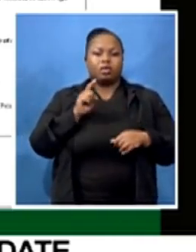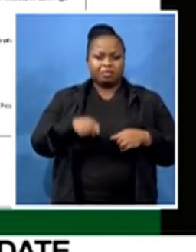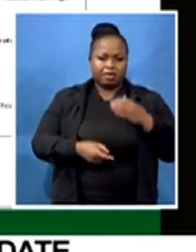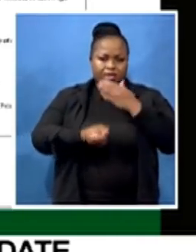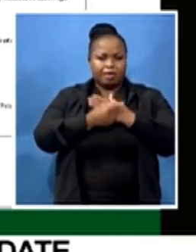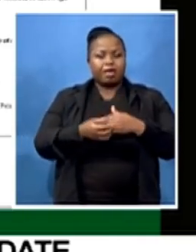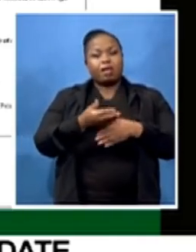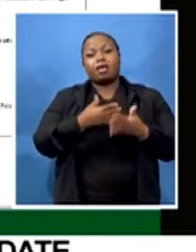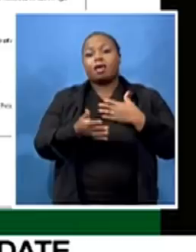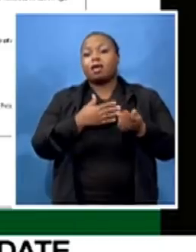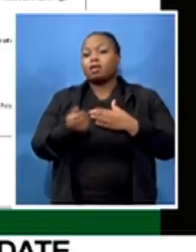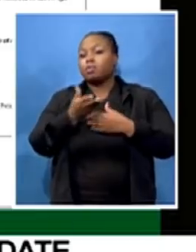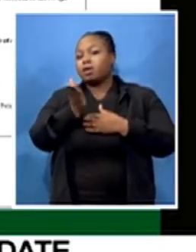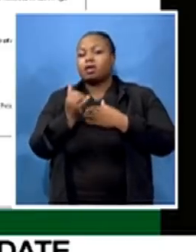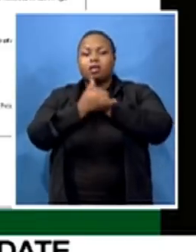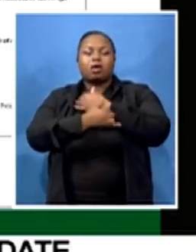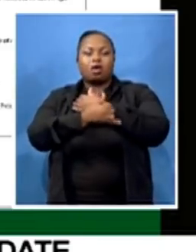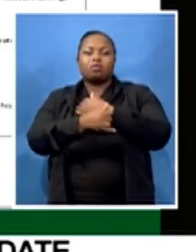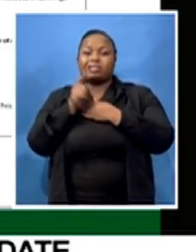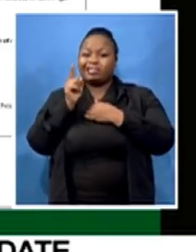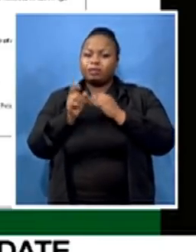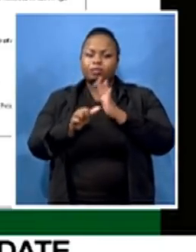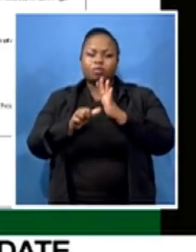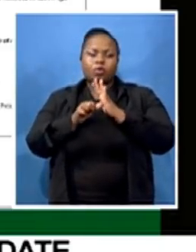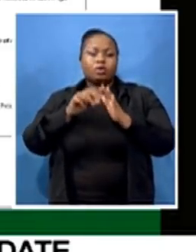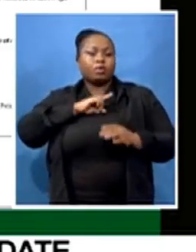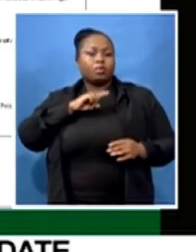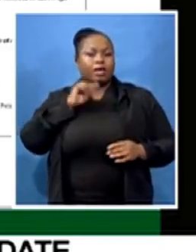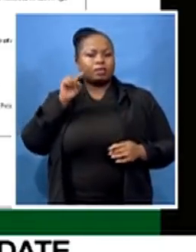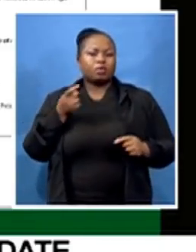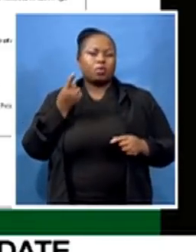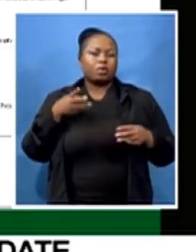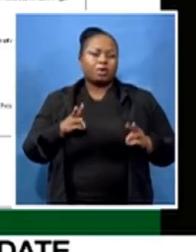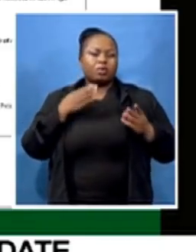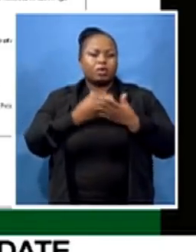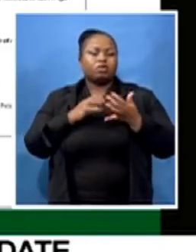very important because this is the only way we're going to be able to contain the